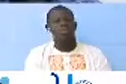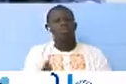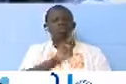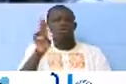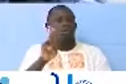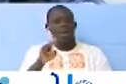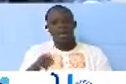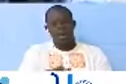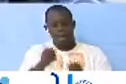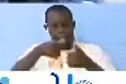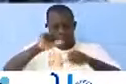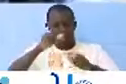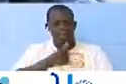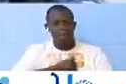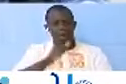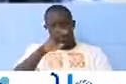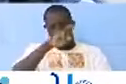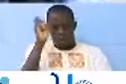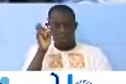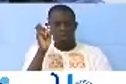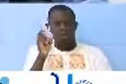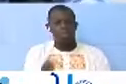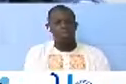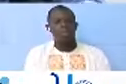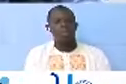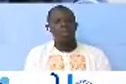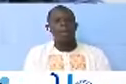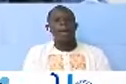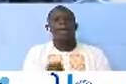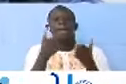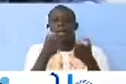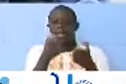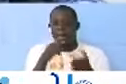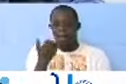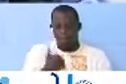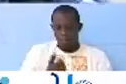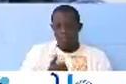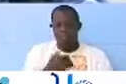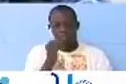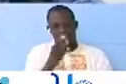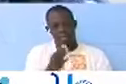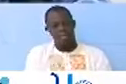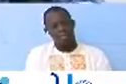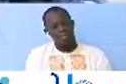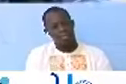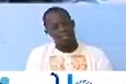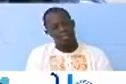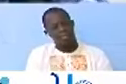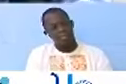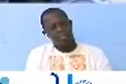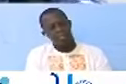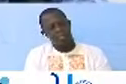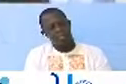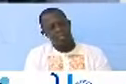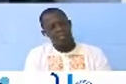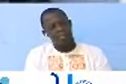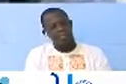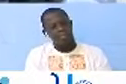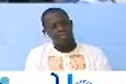of my job. Ningol ko ni yeta dalo. Manika proverbs says, if you know where you are